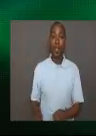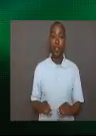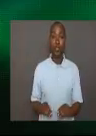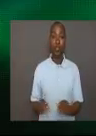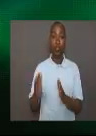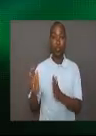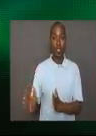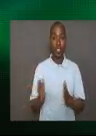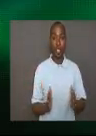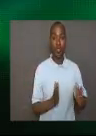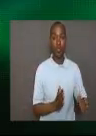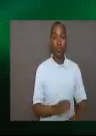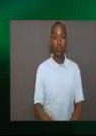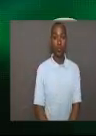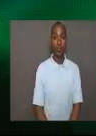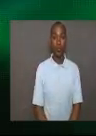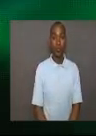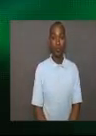Students, let's get ready.